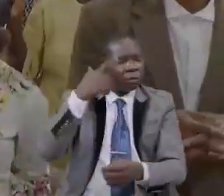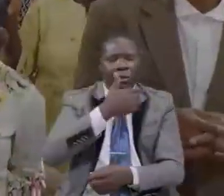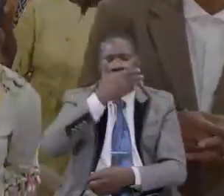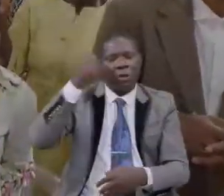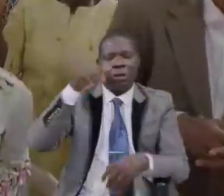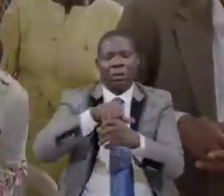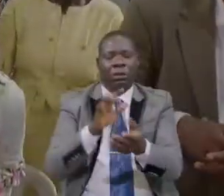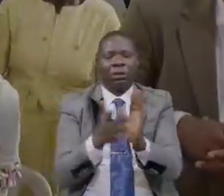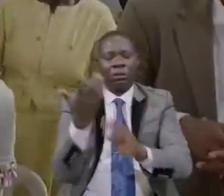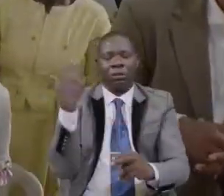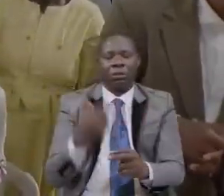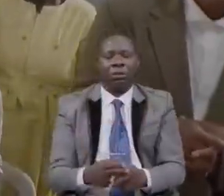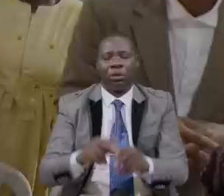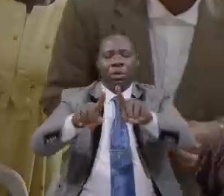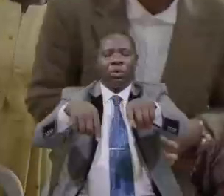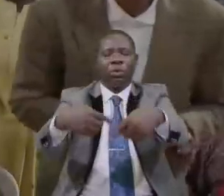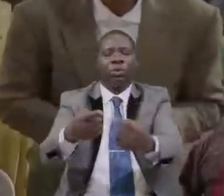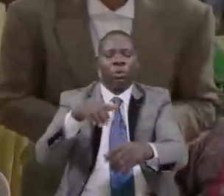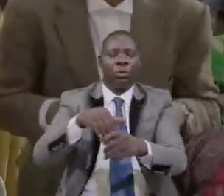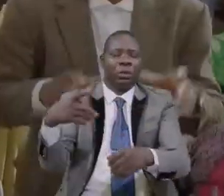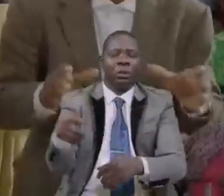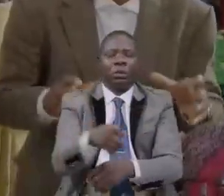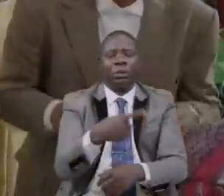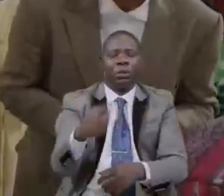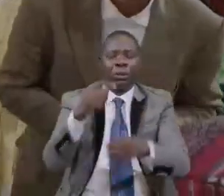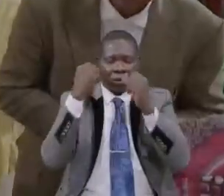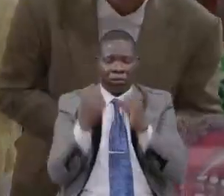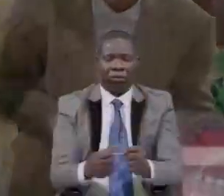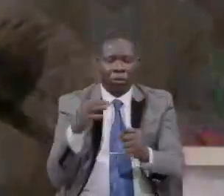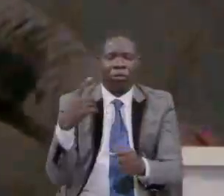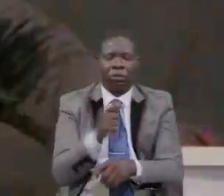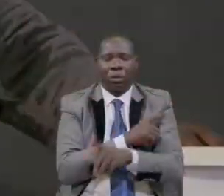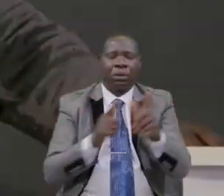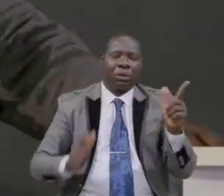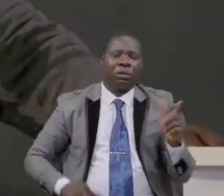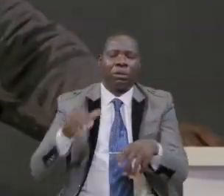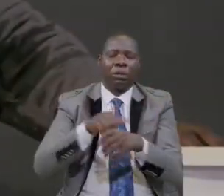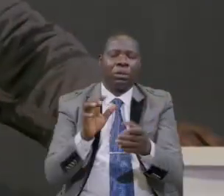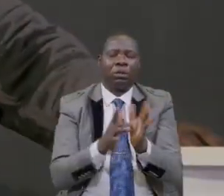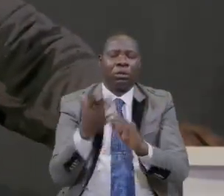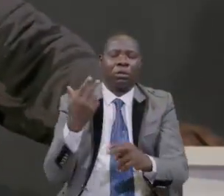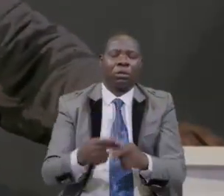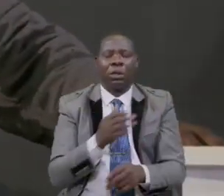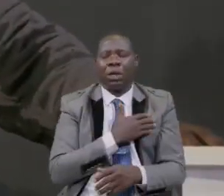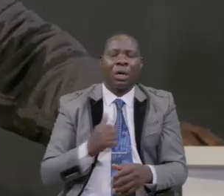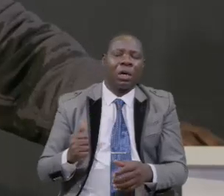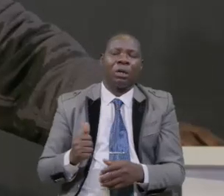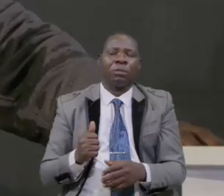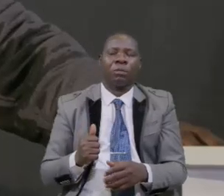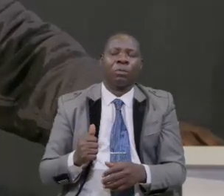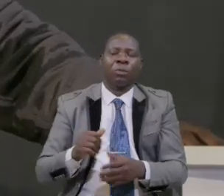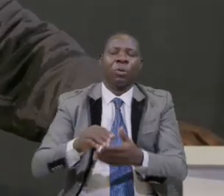Go in the strength of the Lord and prove the anointing